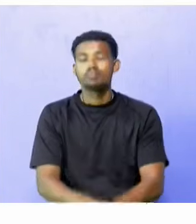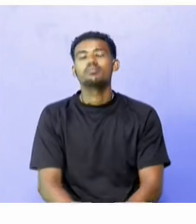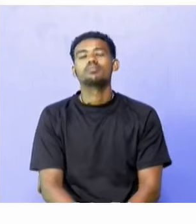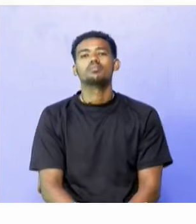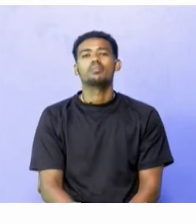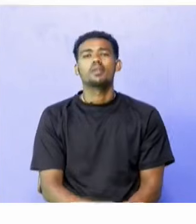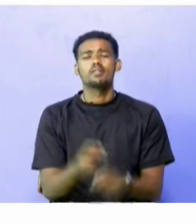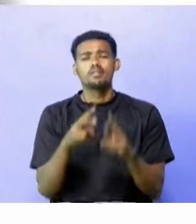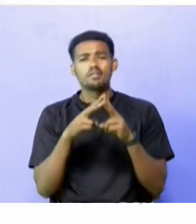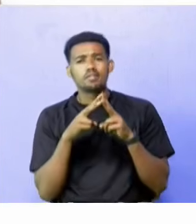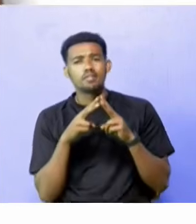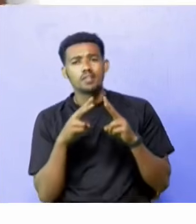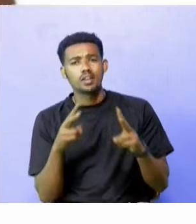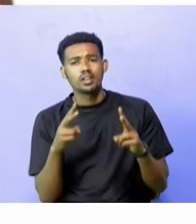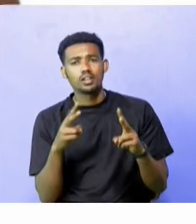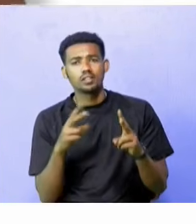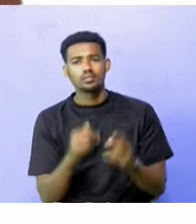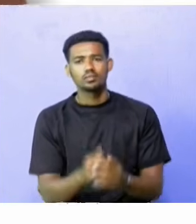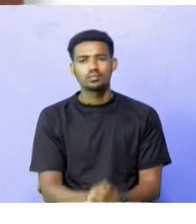very